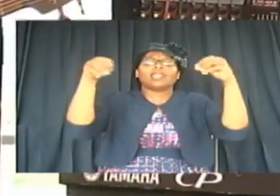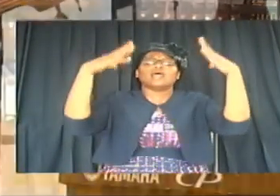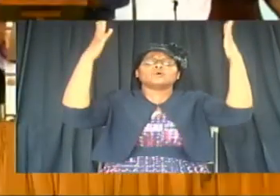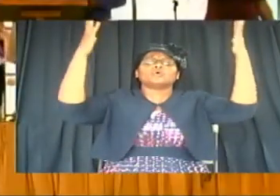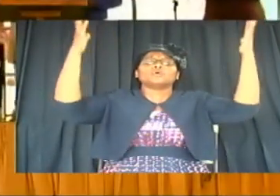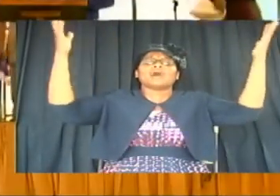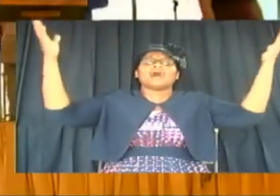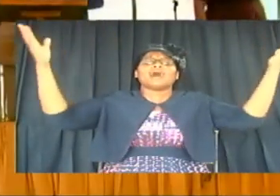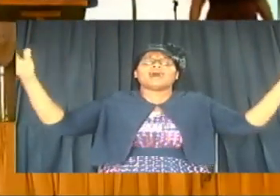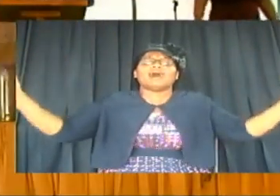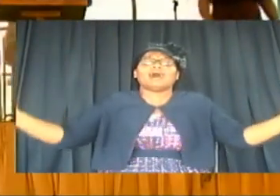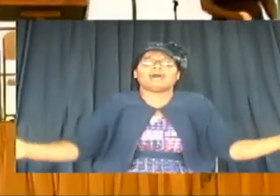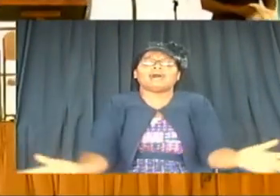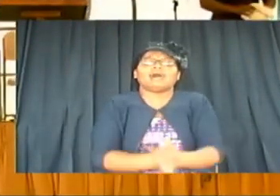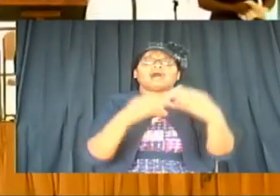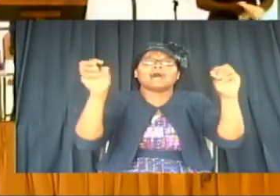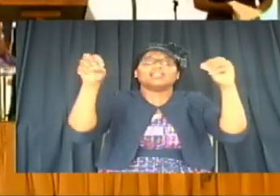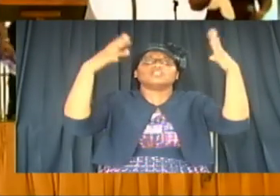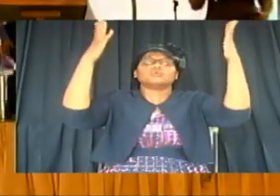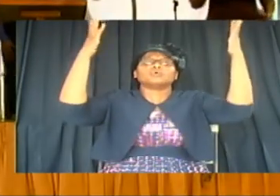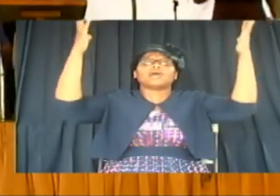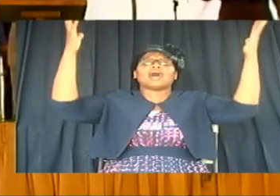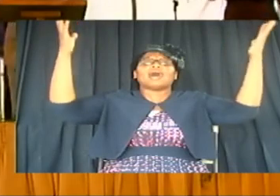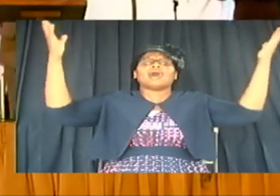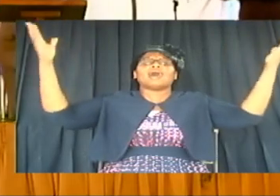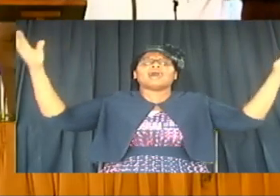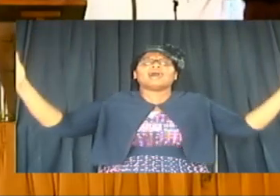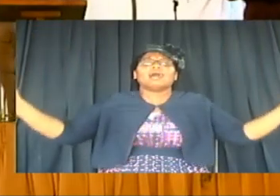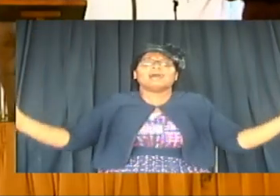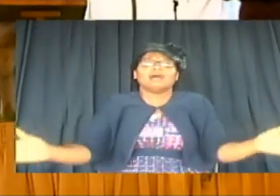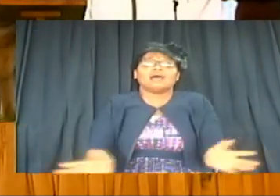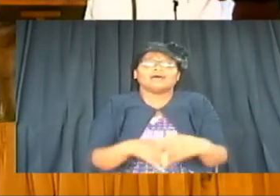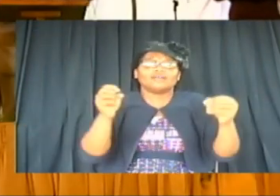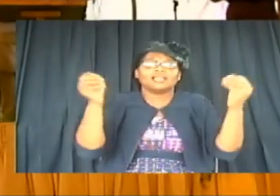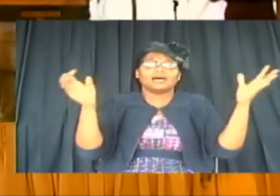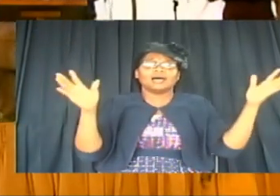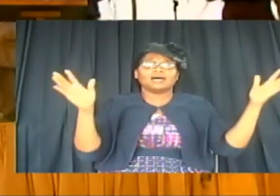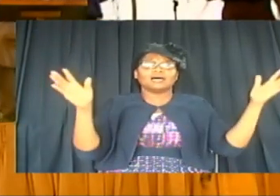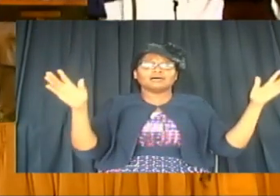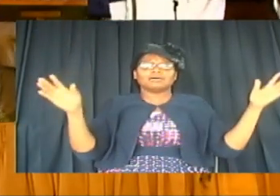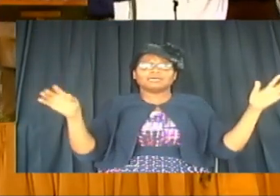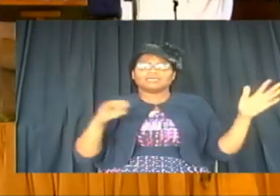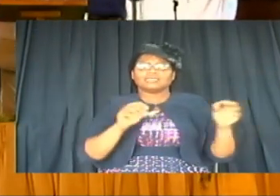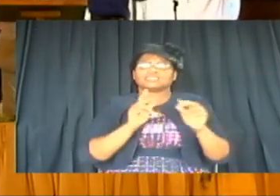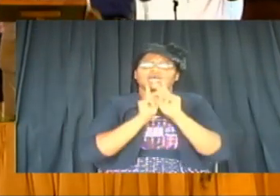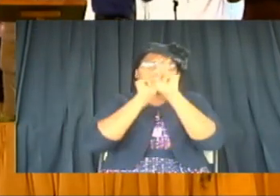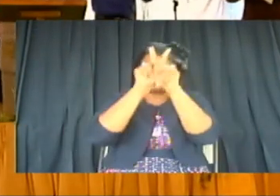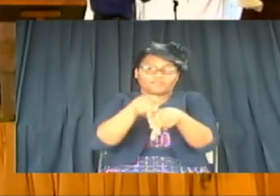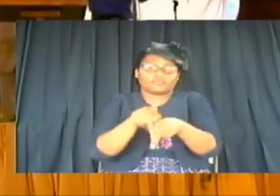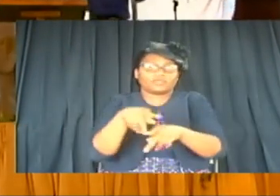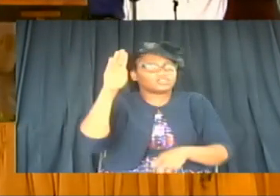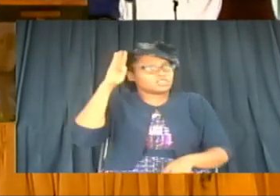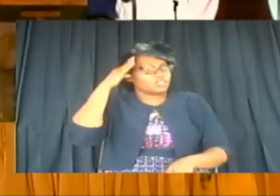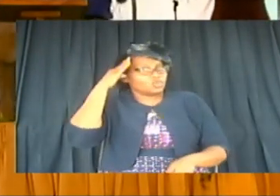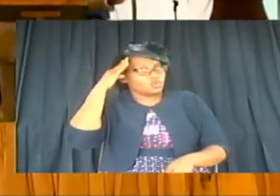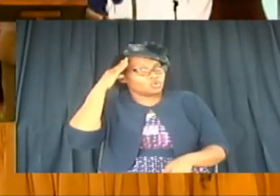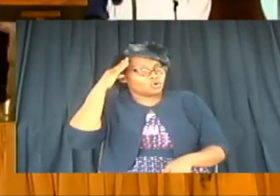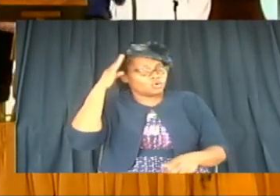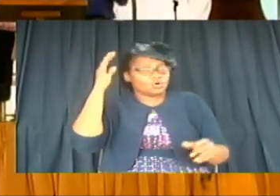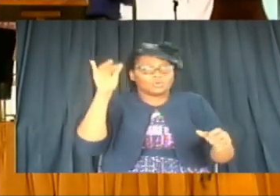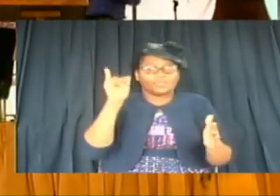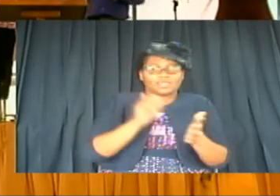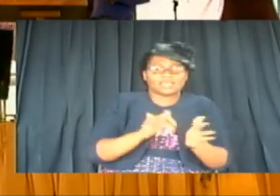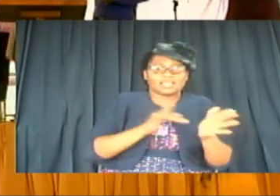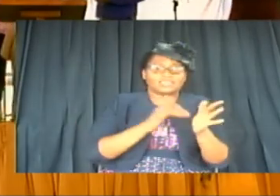Privilege. to know that Jesus is not a third person